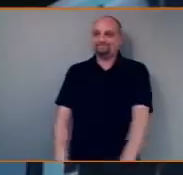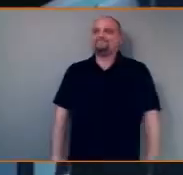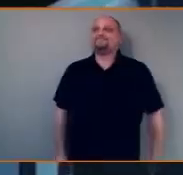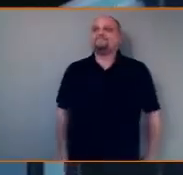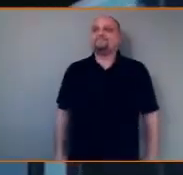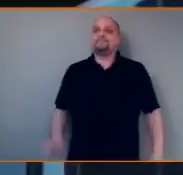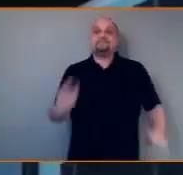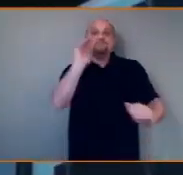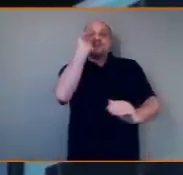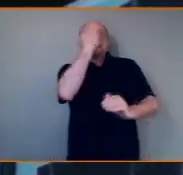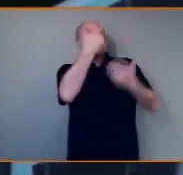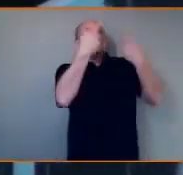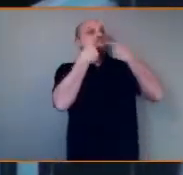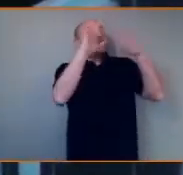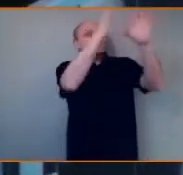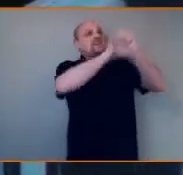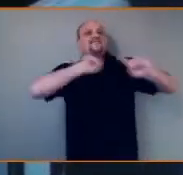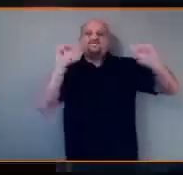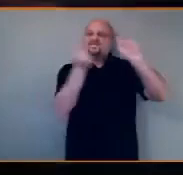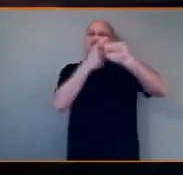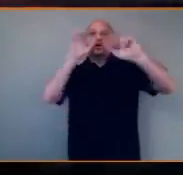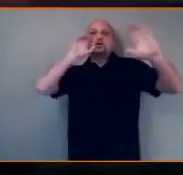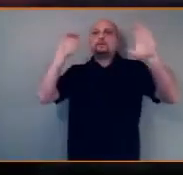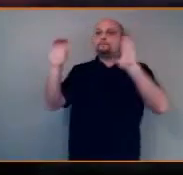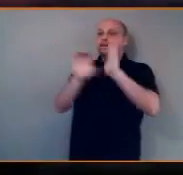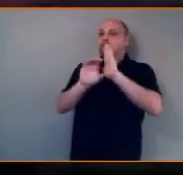Looks like we're getting the first image.